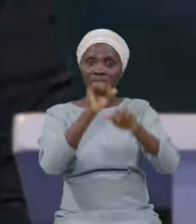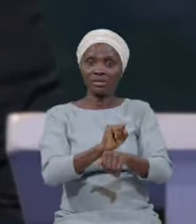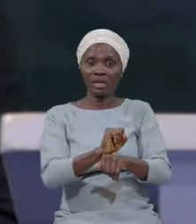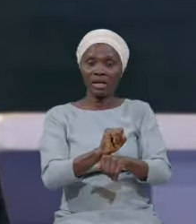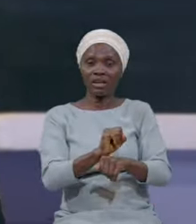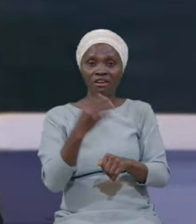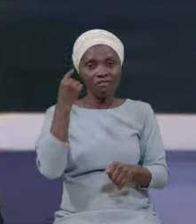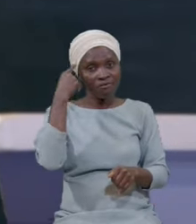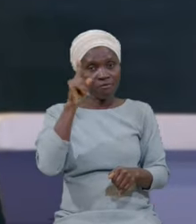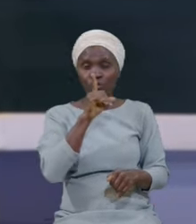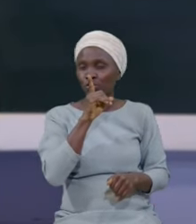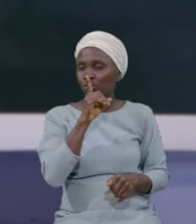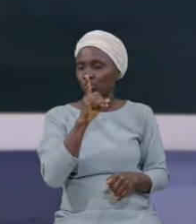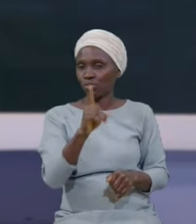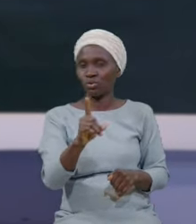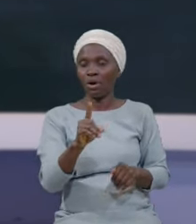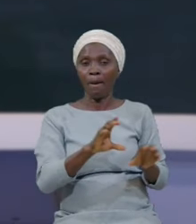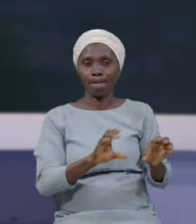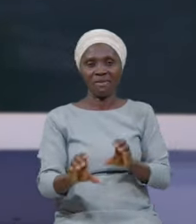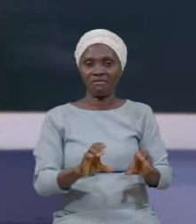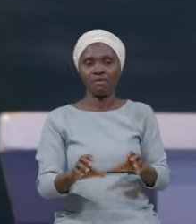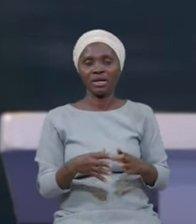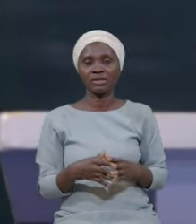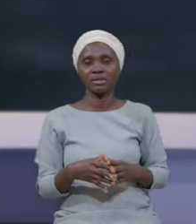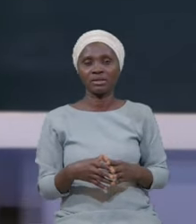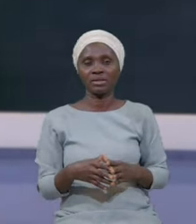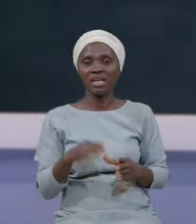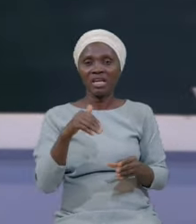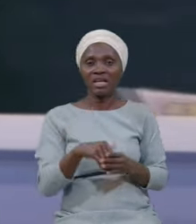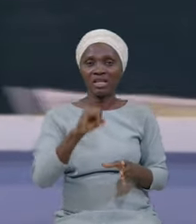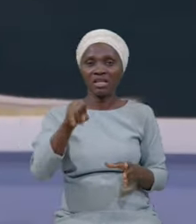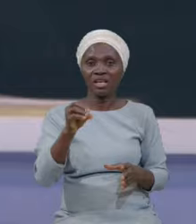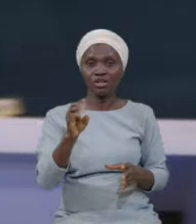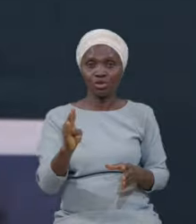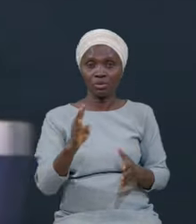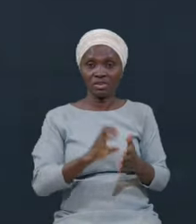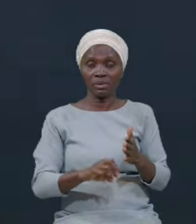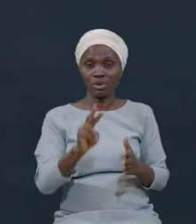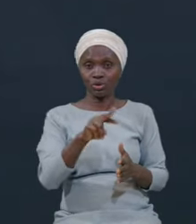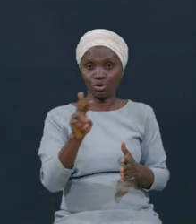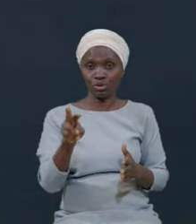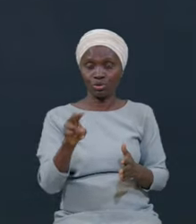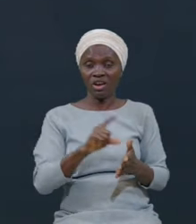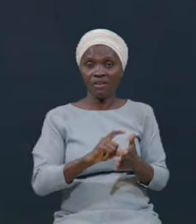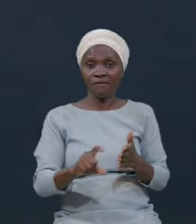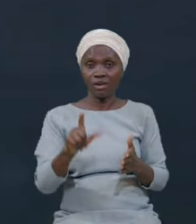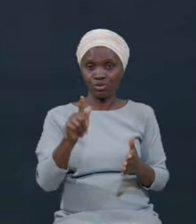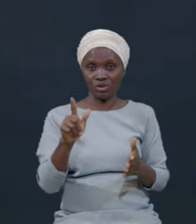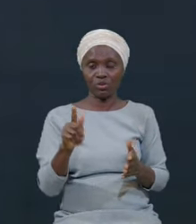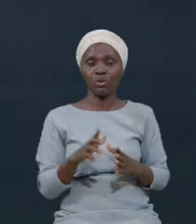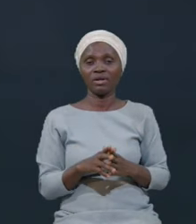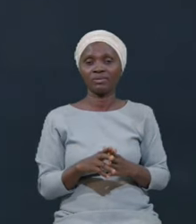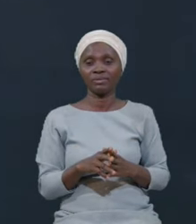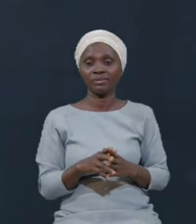at Job chapter 22, and I'm reading from verse 21. Job chapter 22,